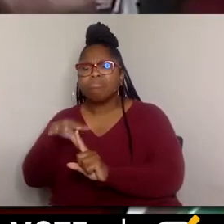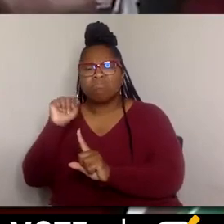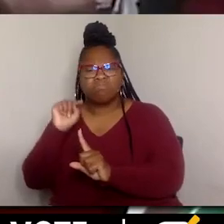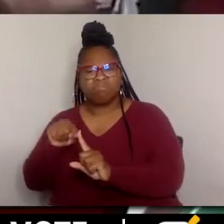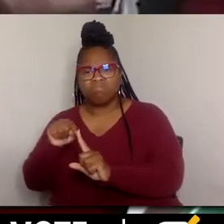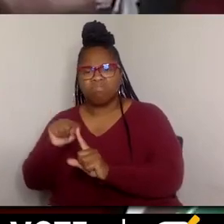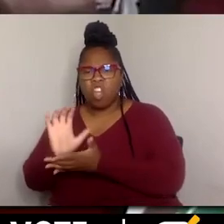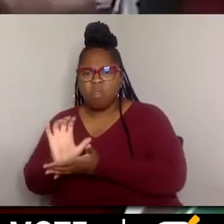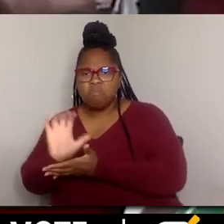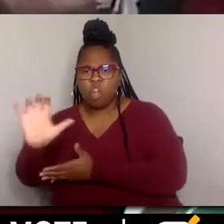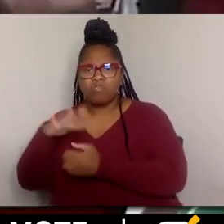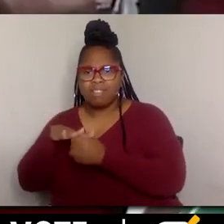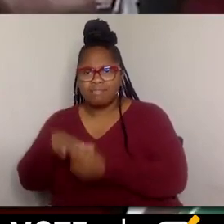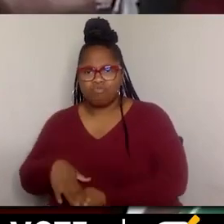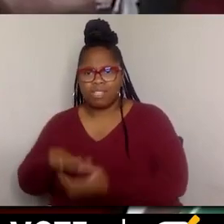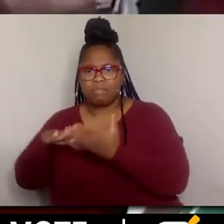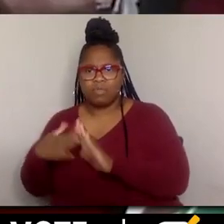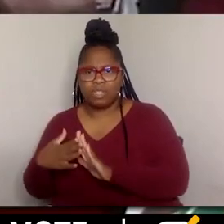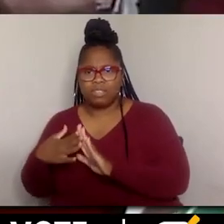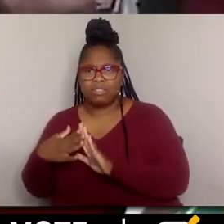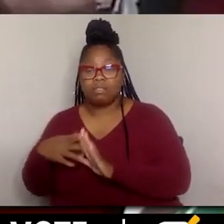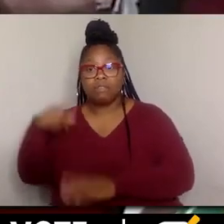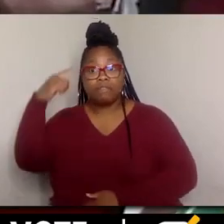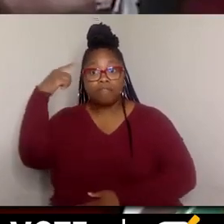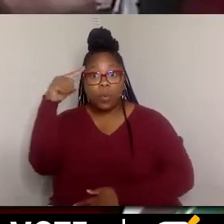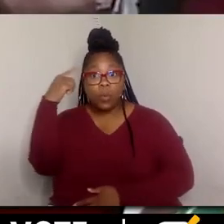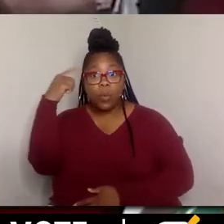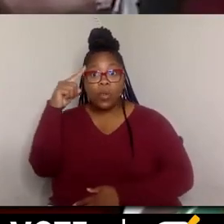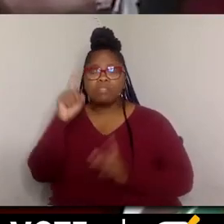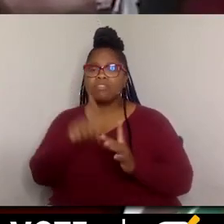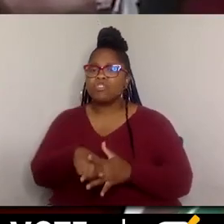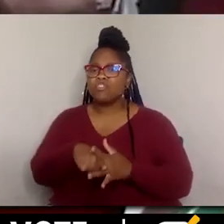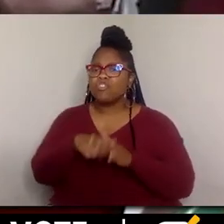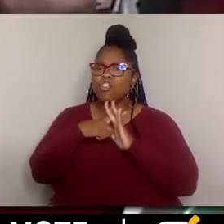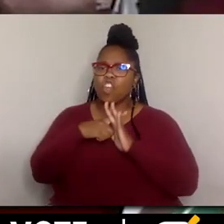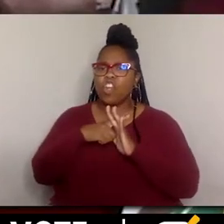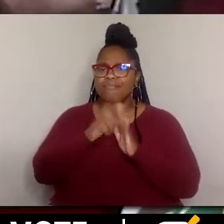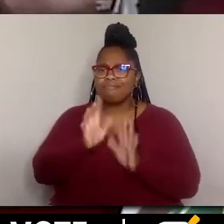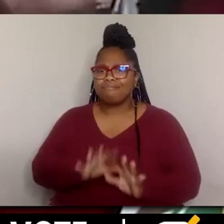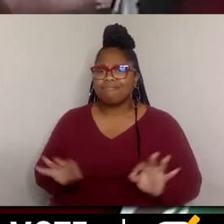and oppressed for the purpose of sparking meaningful,